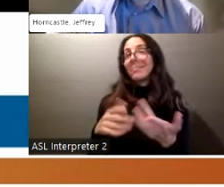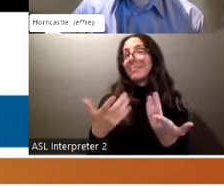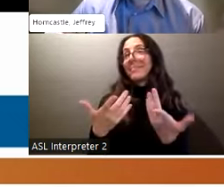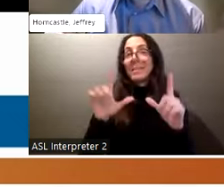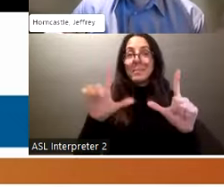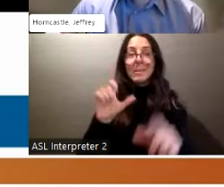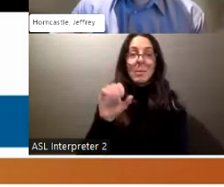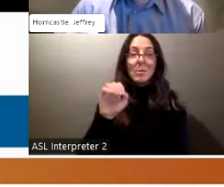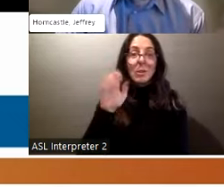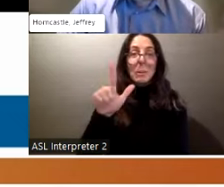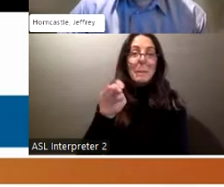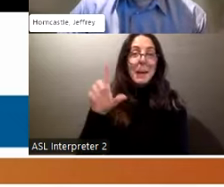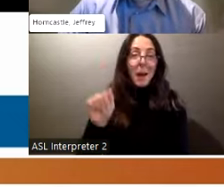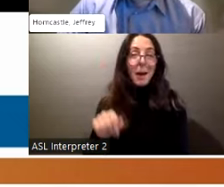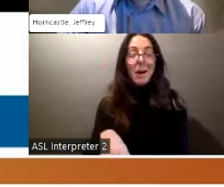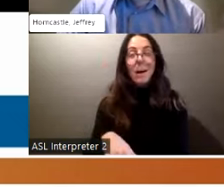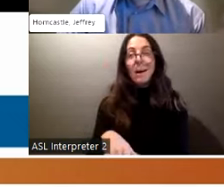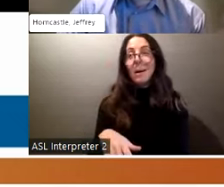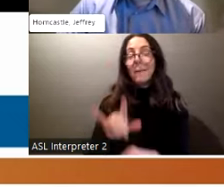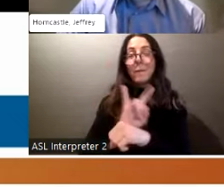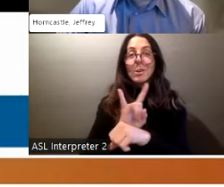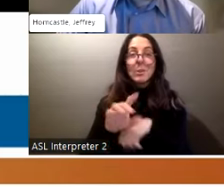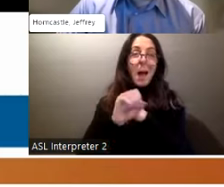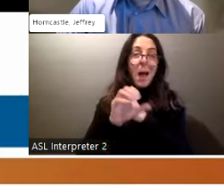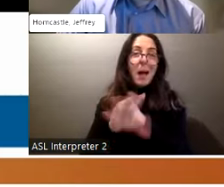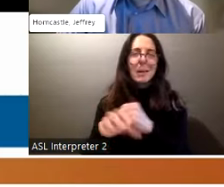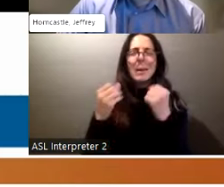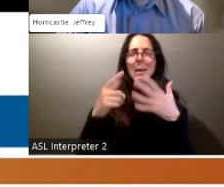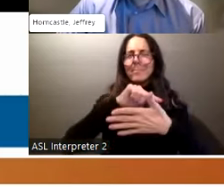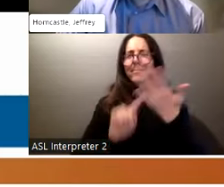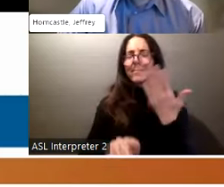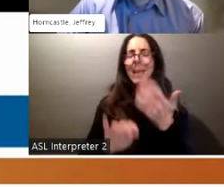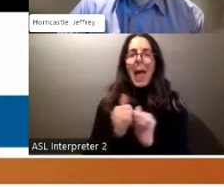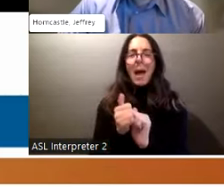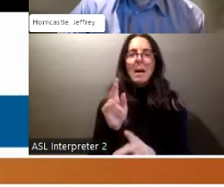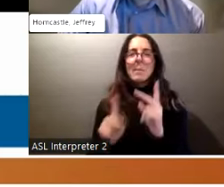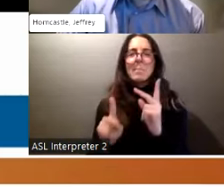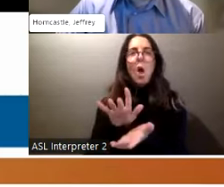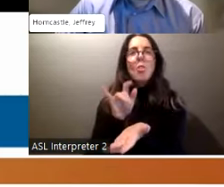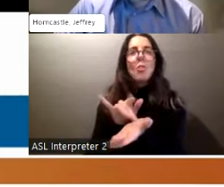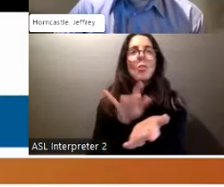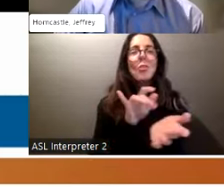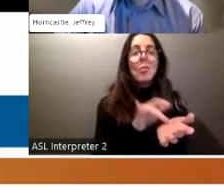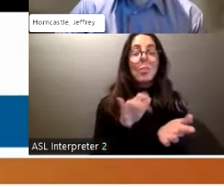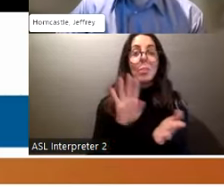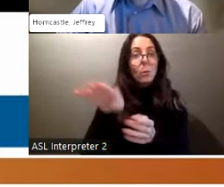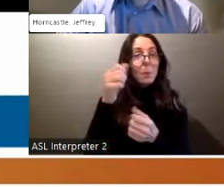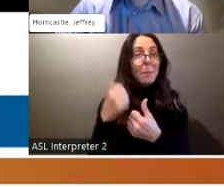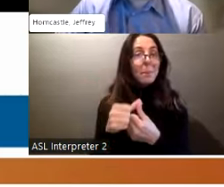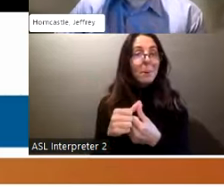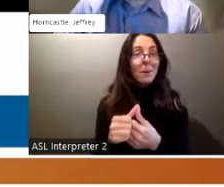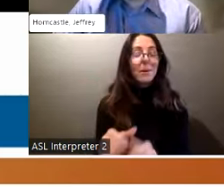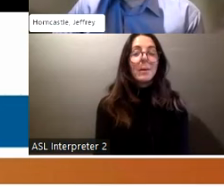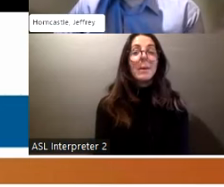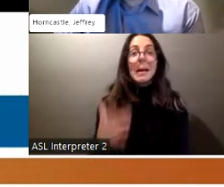are all the main methods that fraudsters are using. And you want to keep in mind, a very good practice to get into